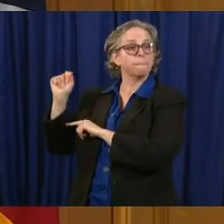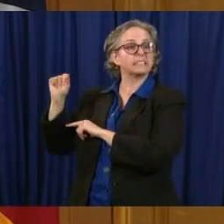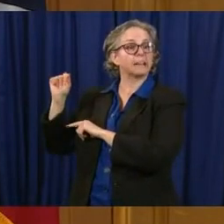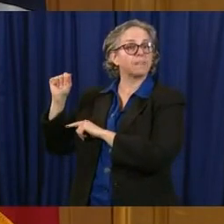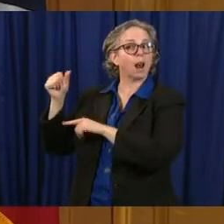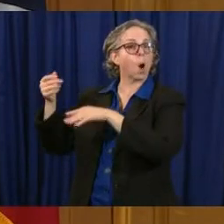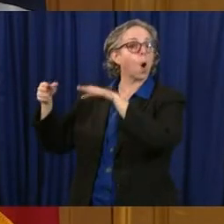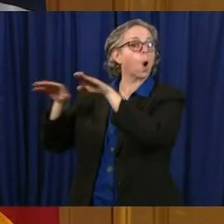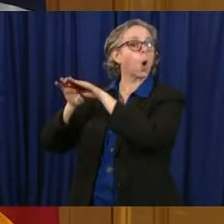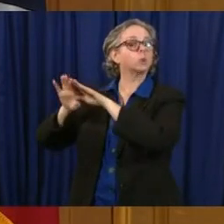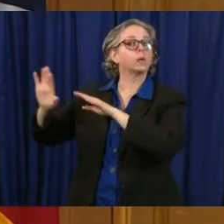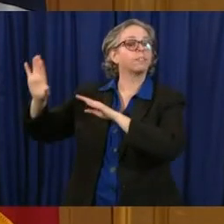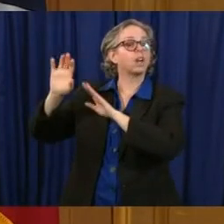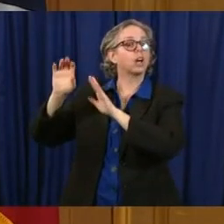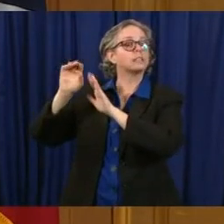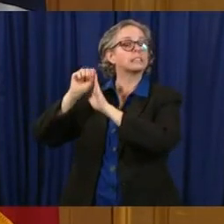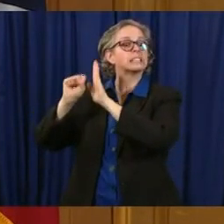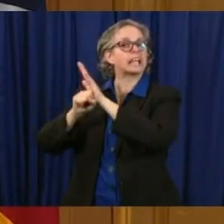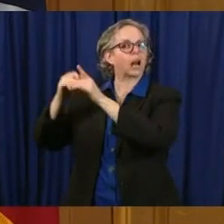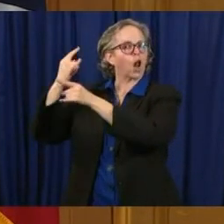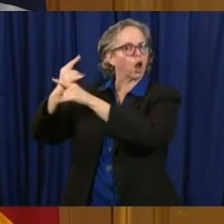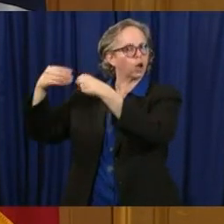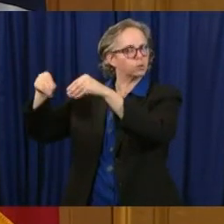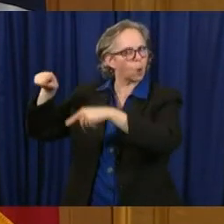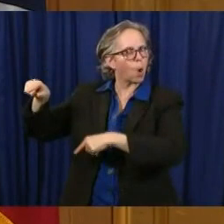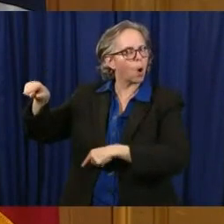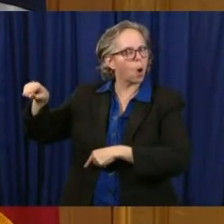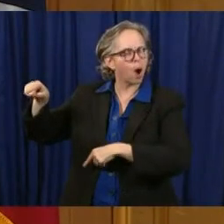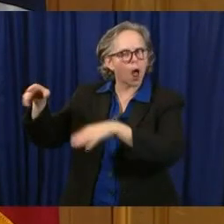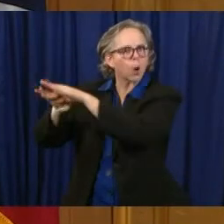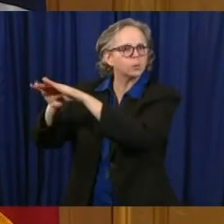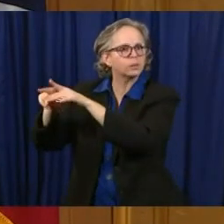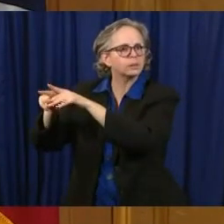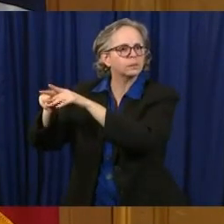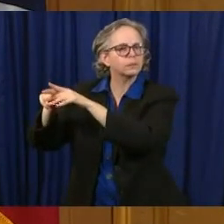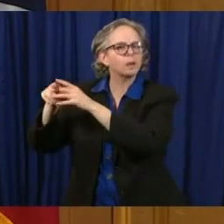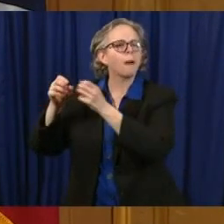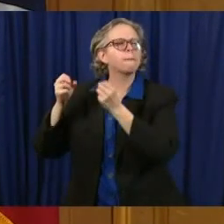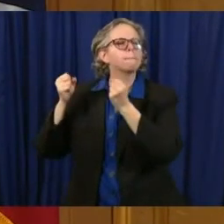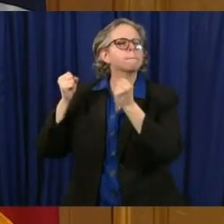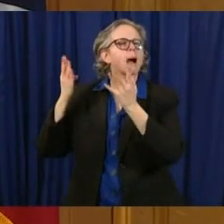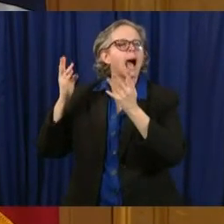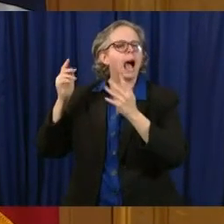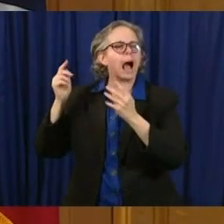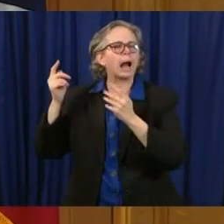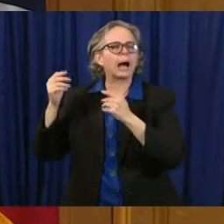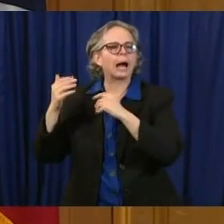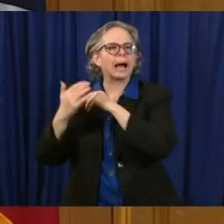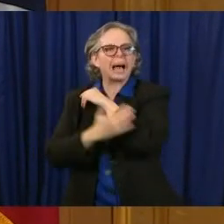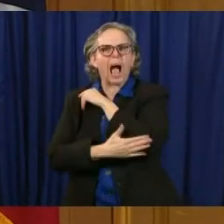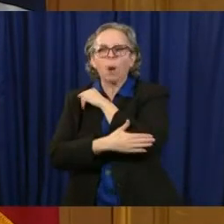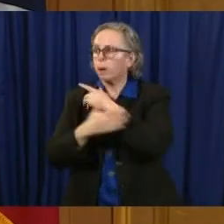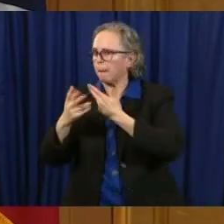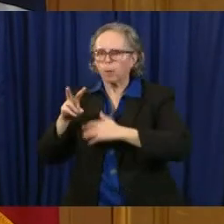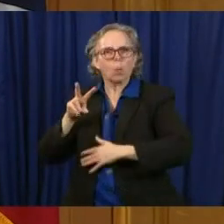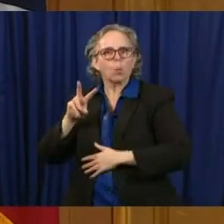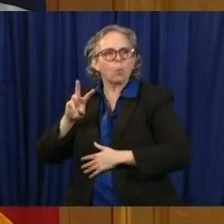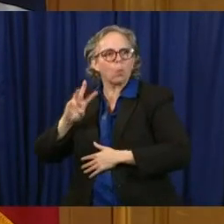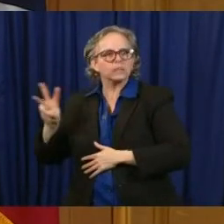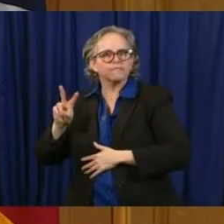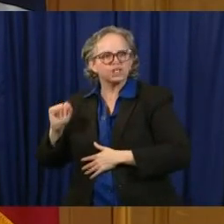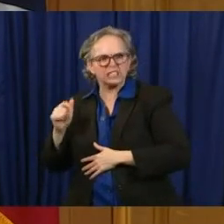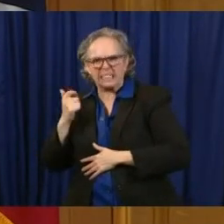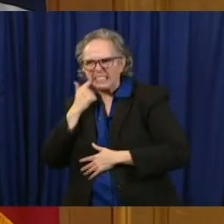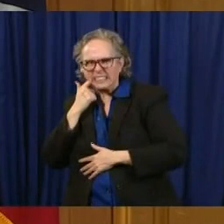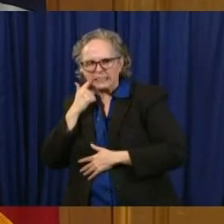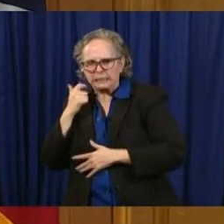of COVID-19. In addition, multiple border counties in West Virginia have relatively recently prohibited sales of liquor to persons who do